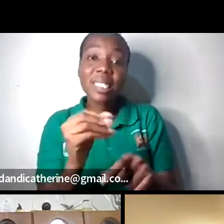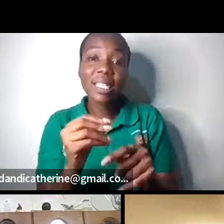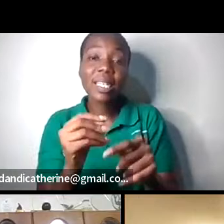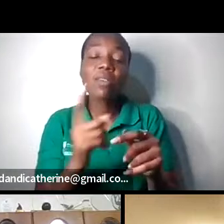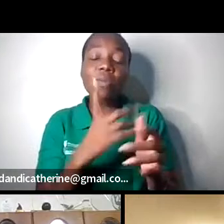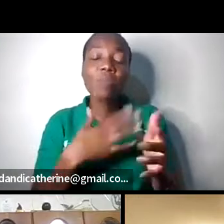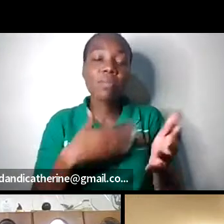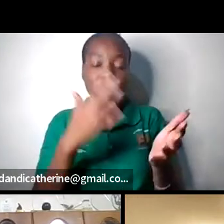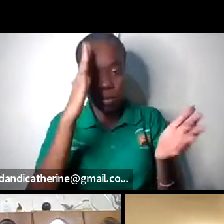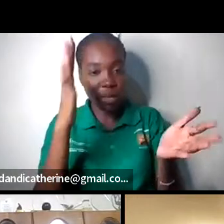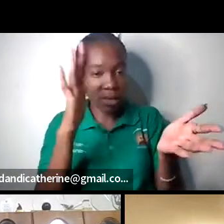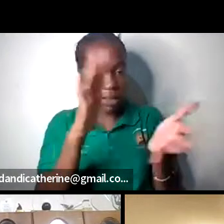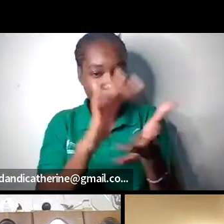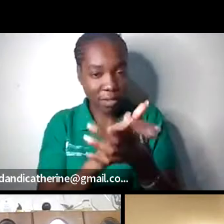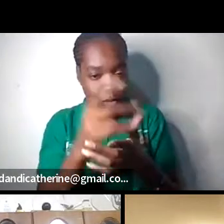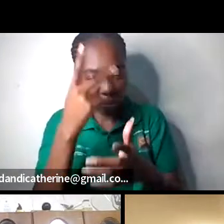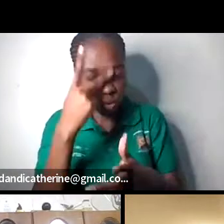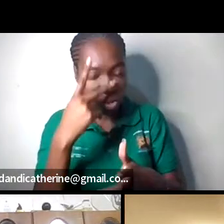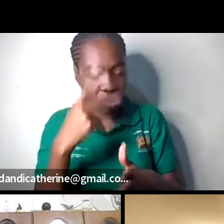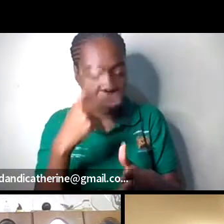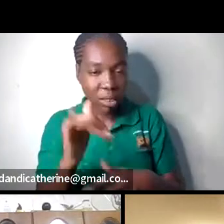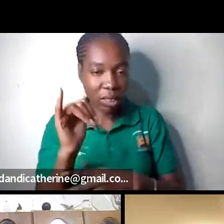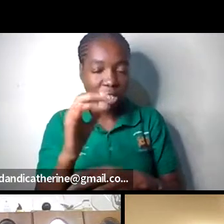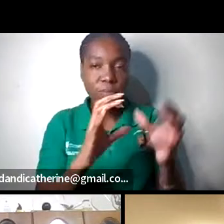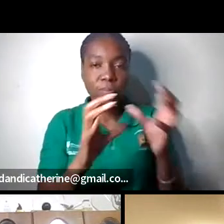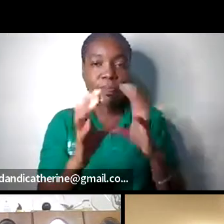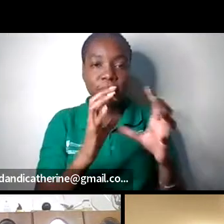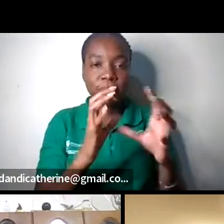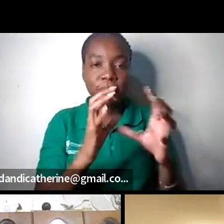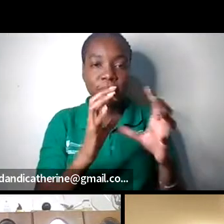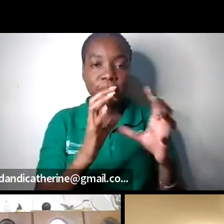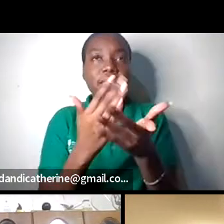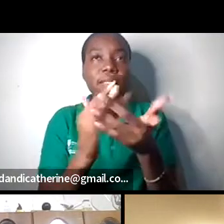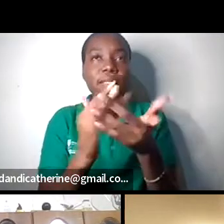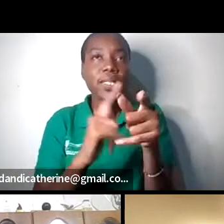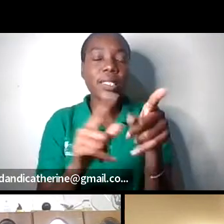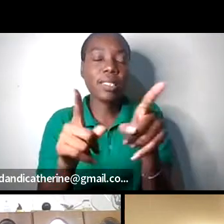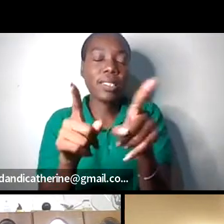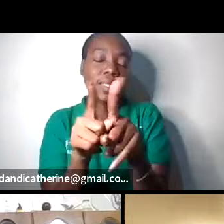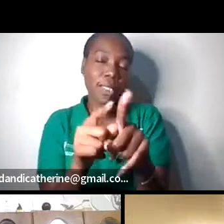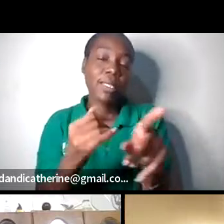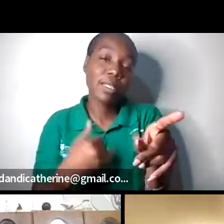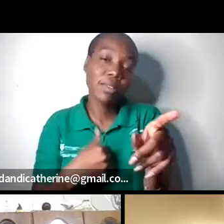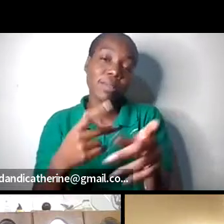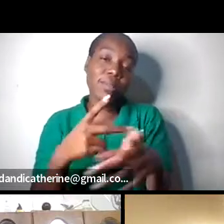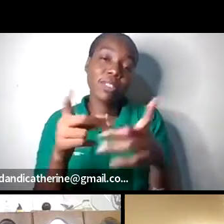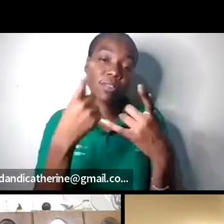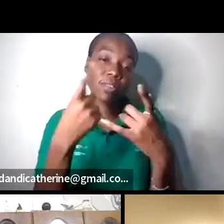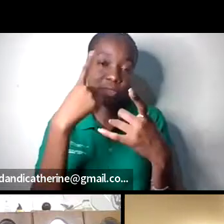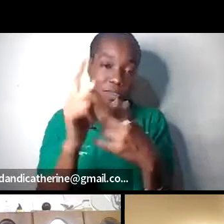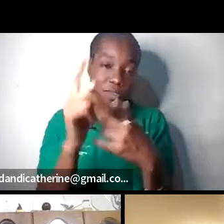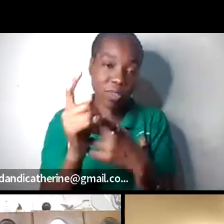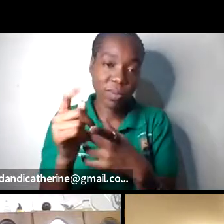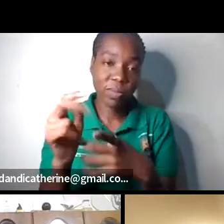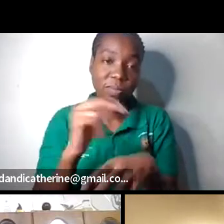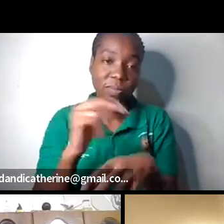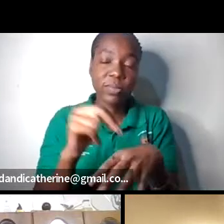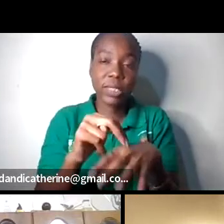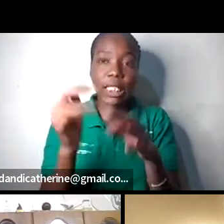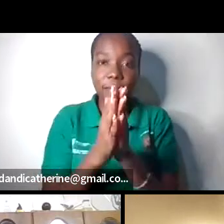that place of policy formulation, we have also kind of lost the place of the professional. And I think that's